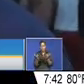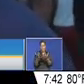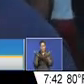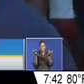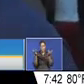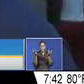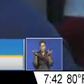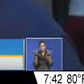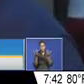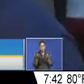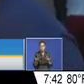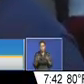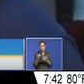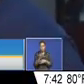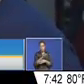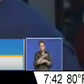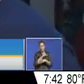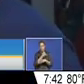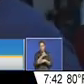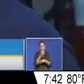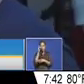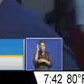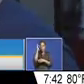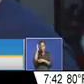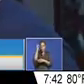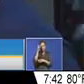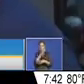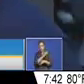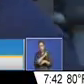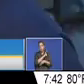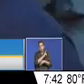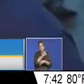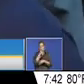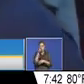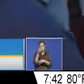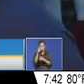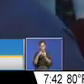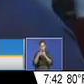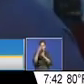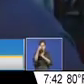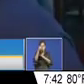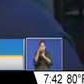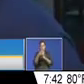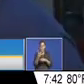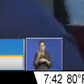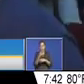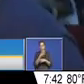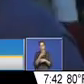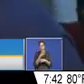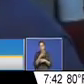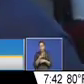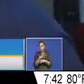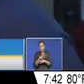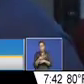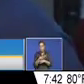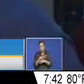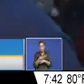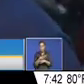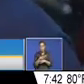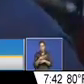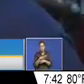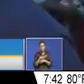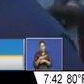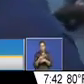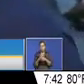light heavyweight, we have young Charlie Lopez, he's a junior boxer. We have 3 female boxers.